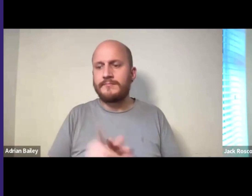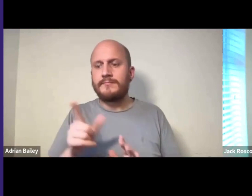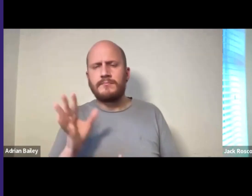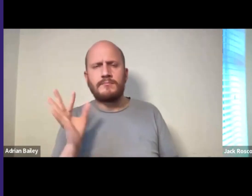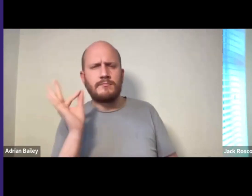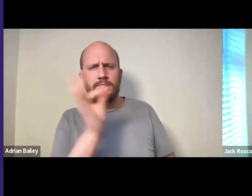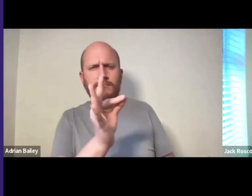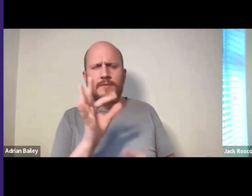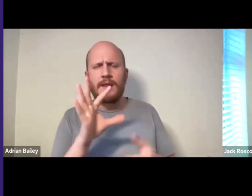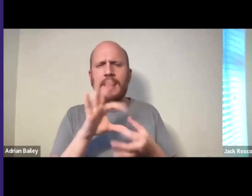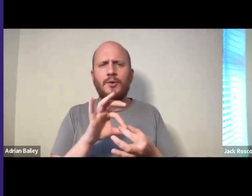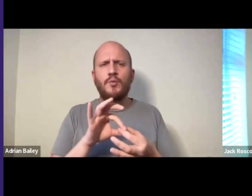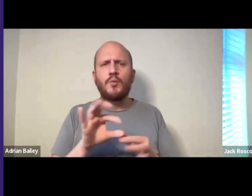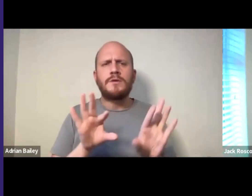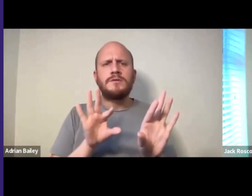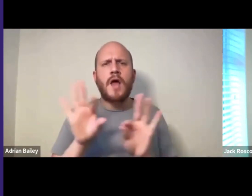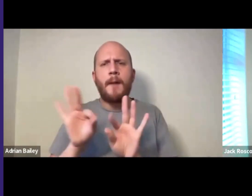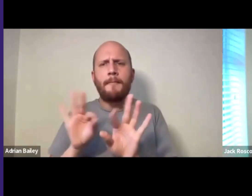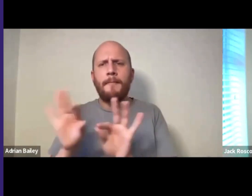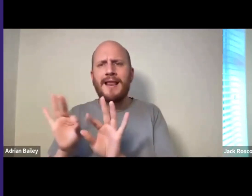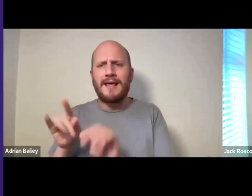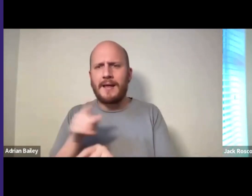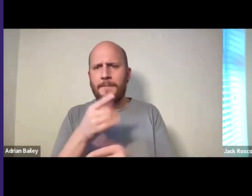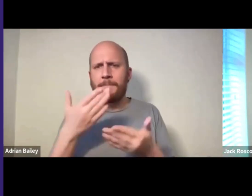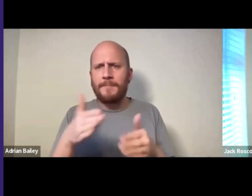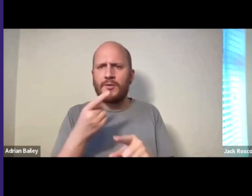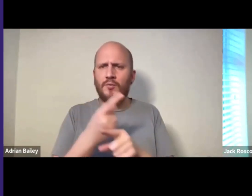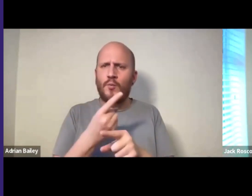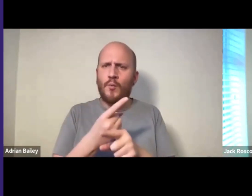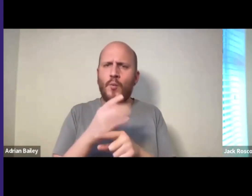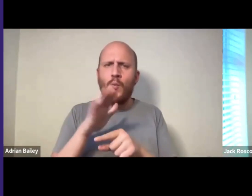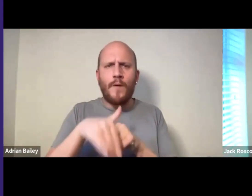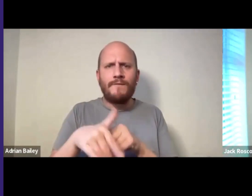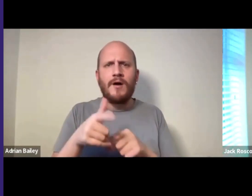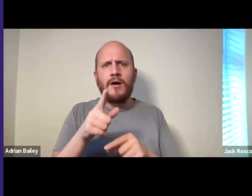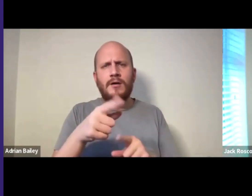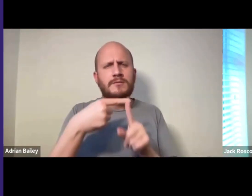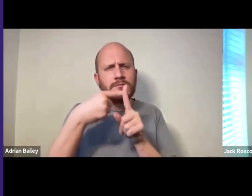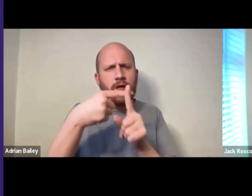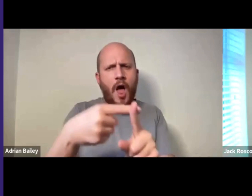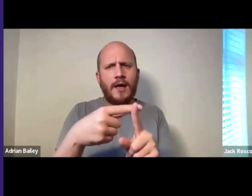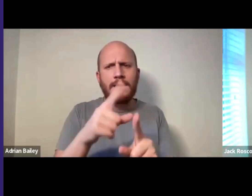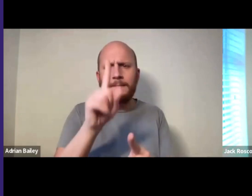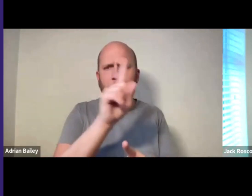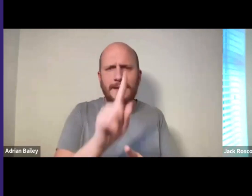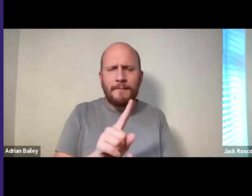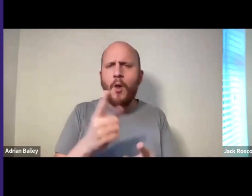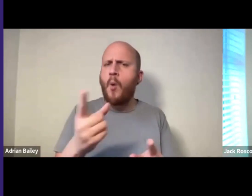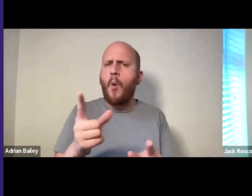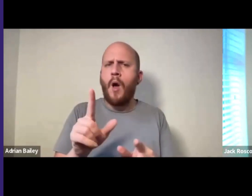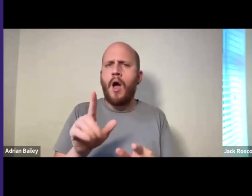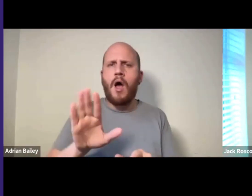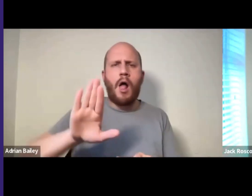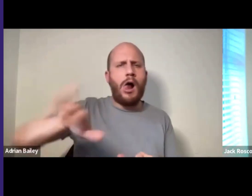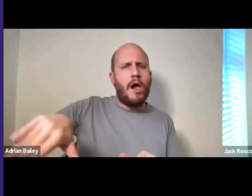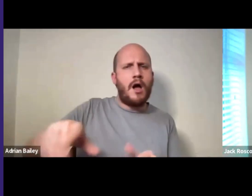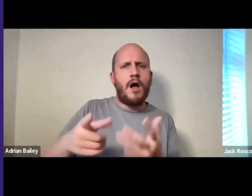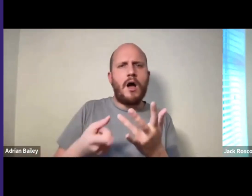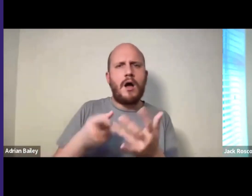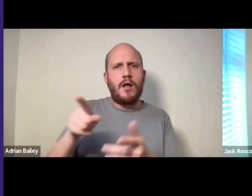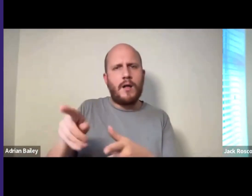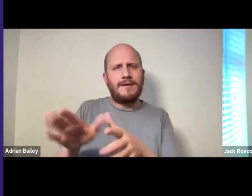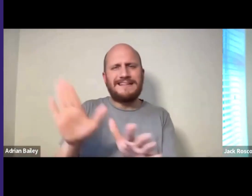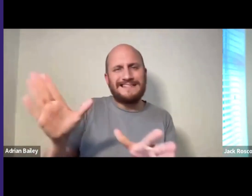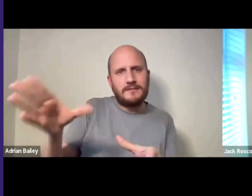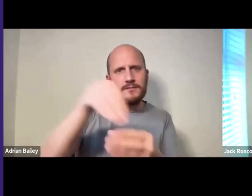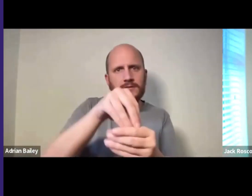if, you talked a bit about, making sure that you don't target certain people or avoid others. I've done sampling